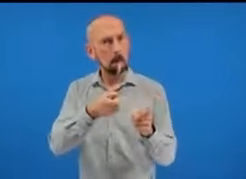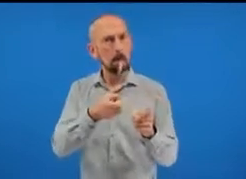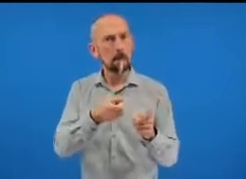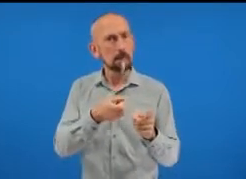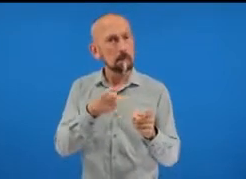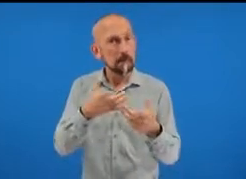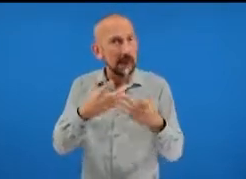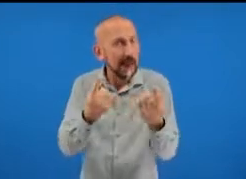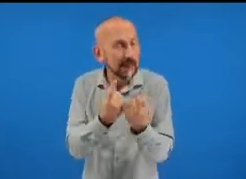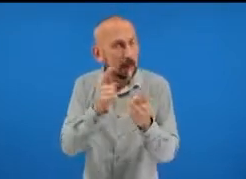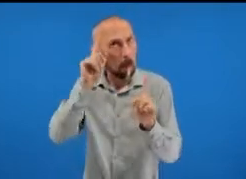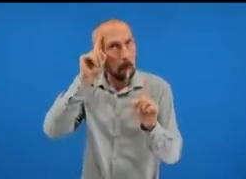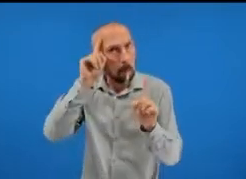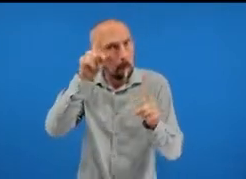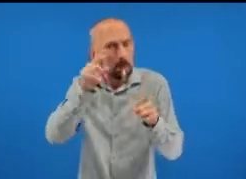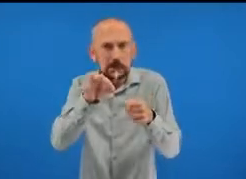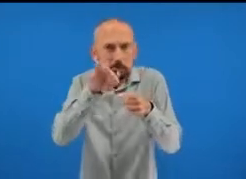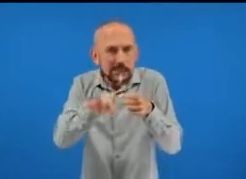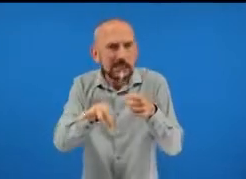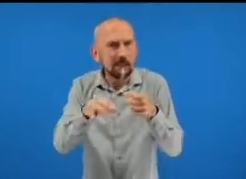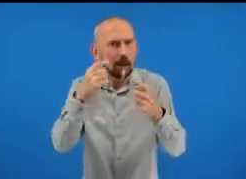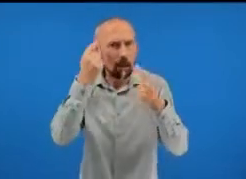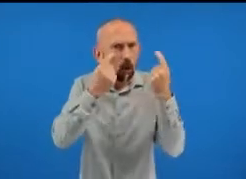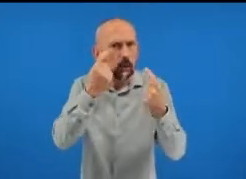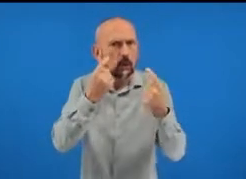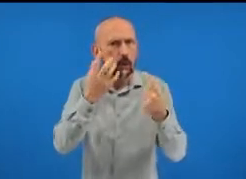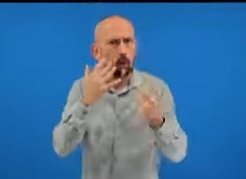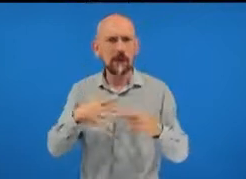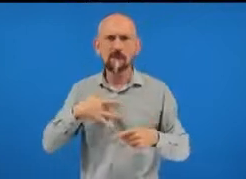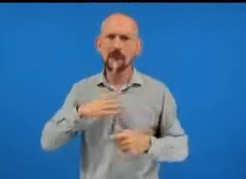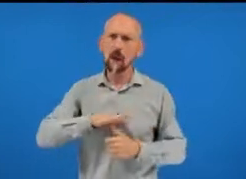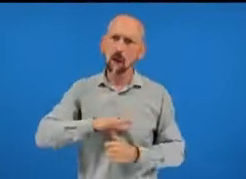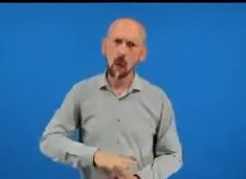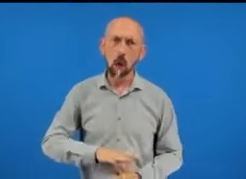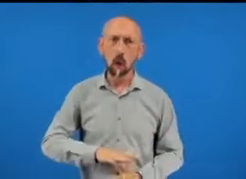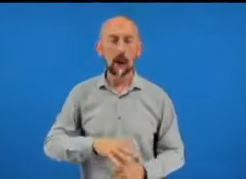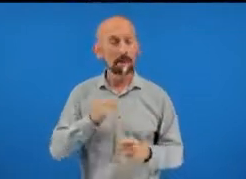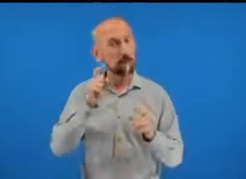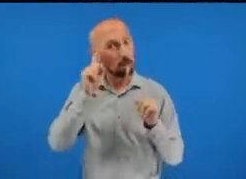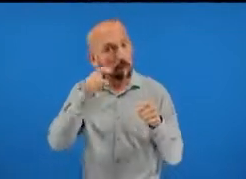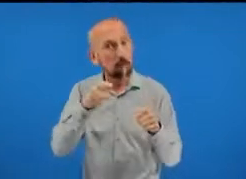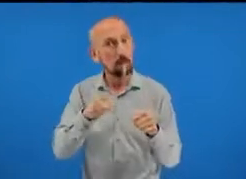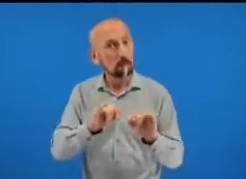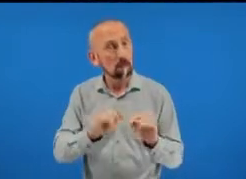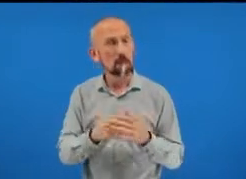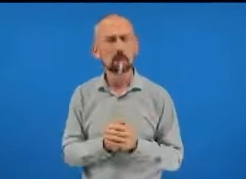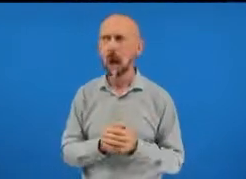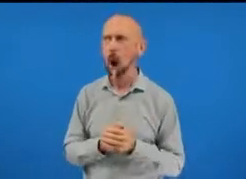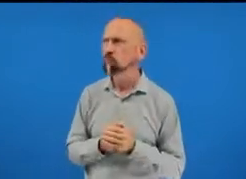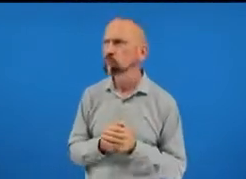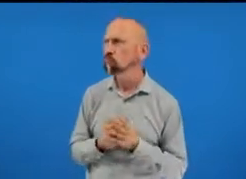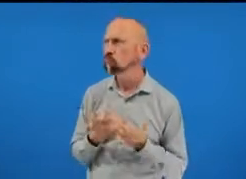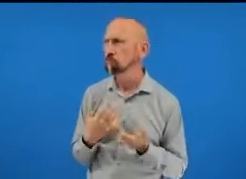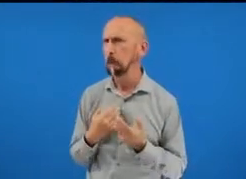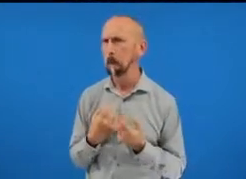particular thoughts that have come to mind when you've been feeling low at all? I haven't really noticed what's anything